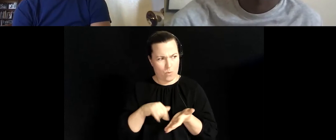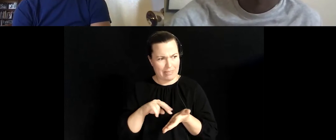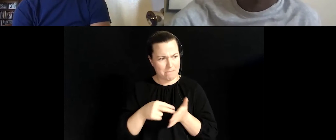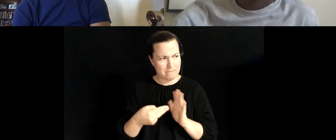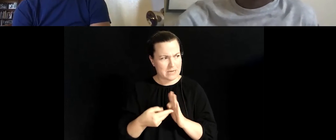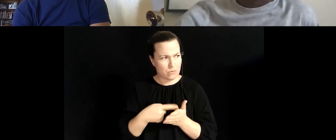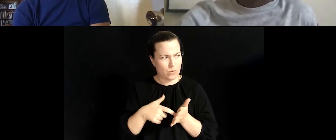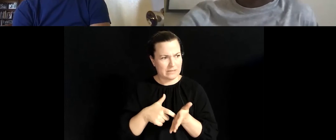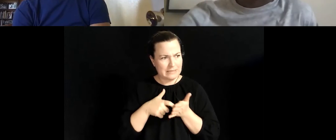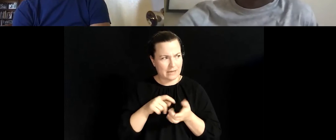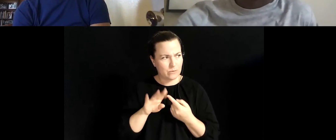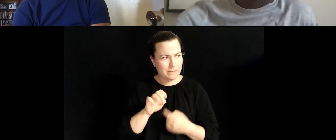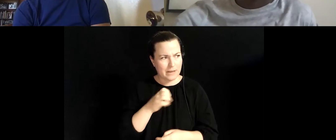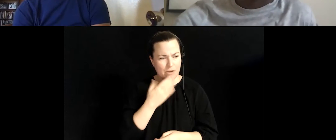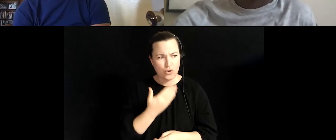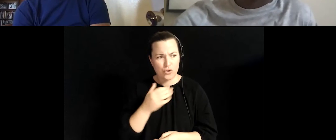What does it take?